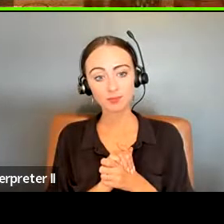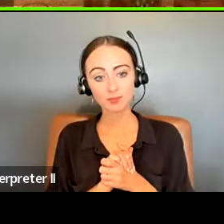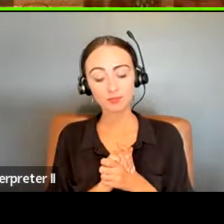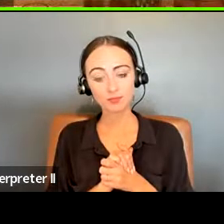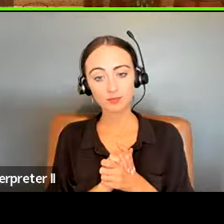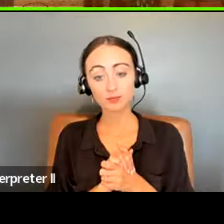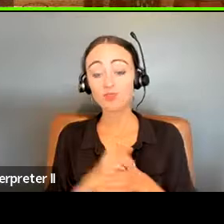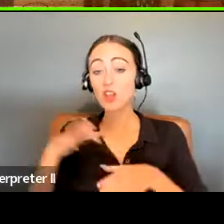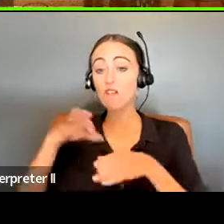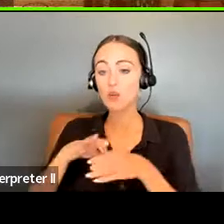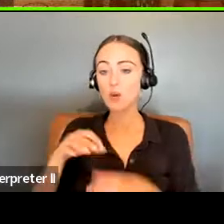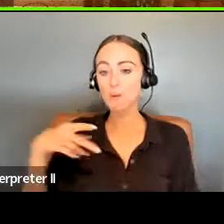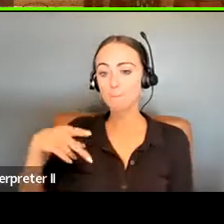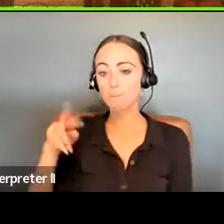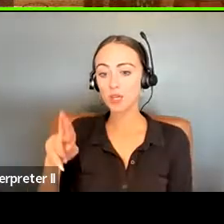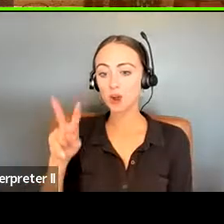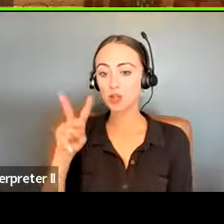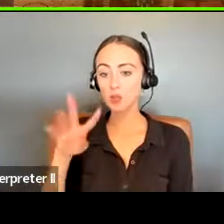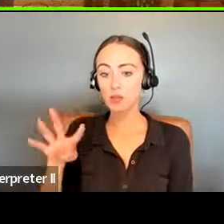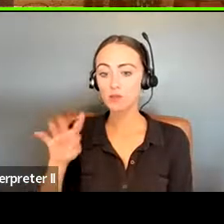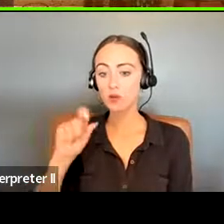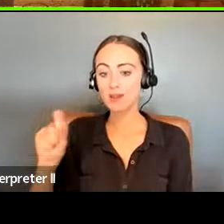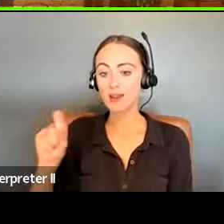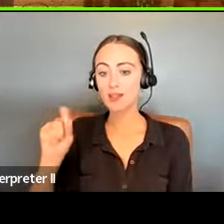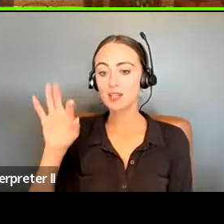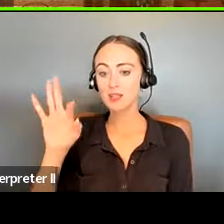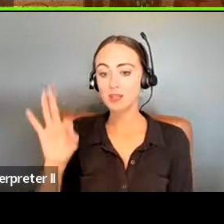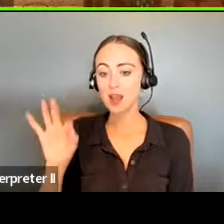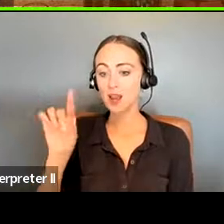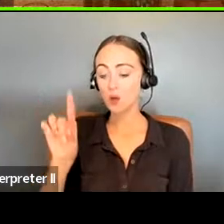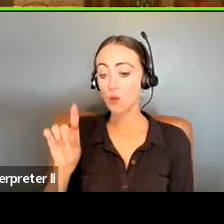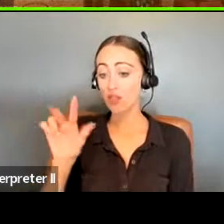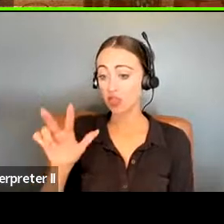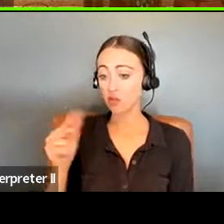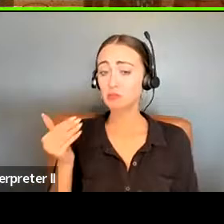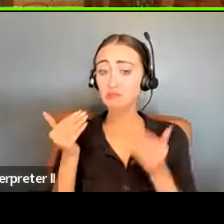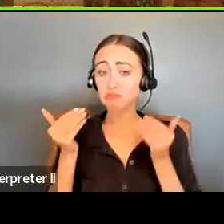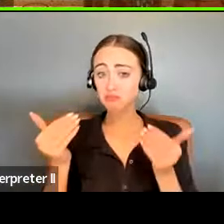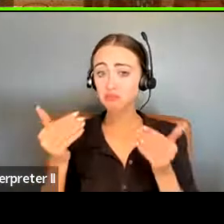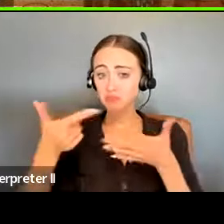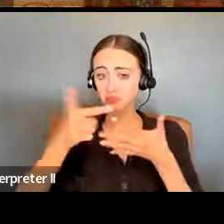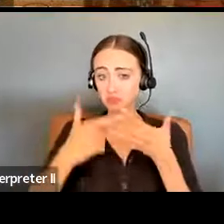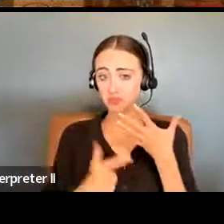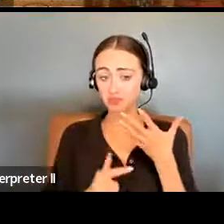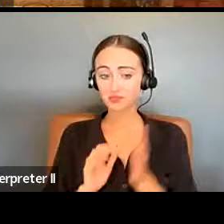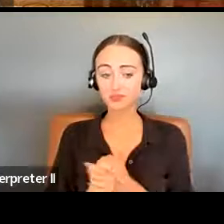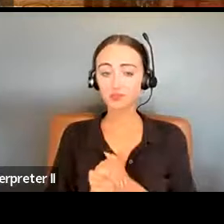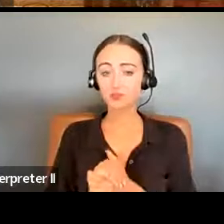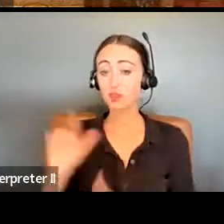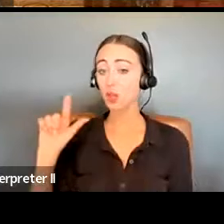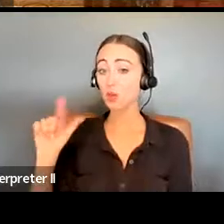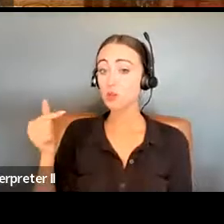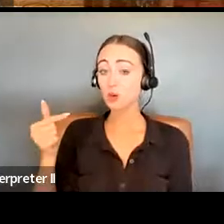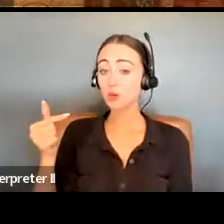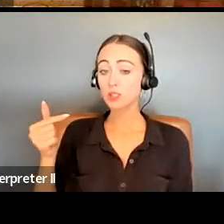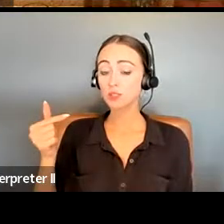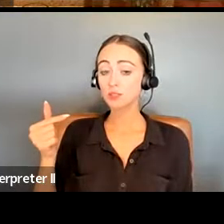The vote will be on PR 24-913. Madam Secretary, would you call the roll? Councilmember Louis George.